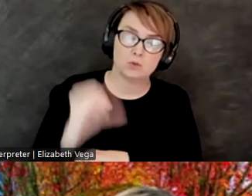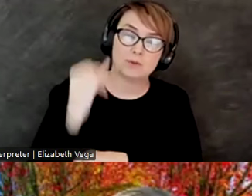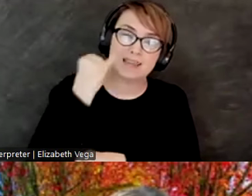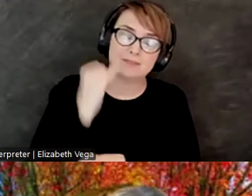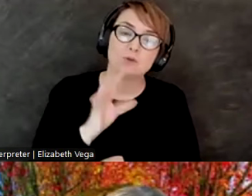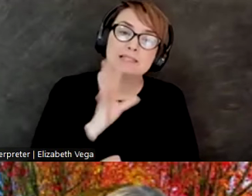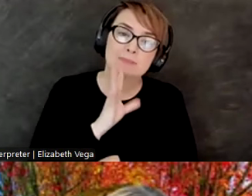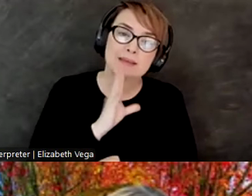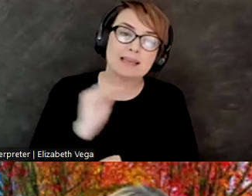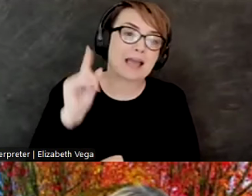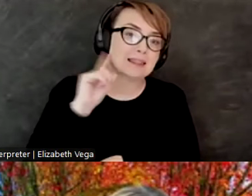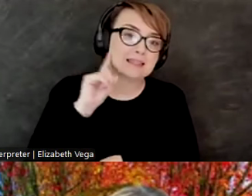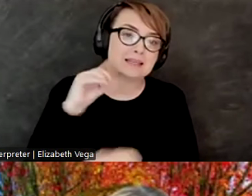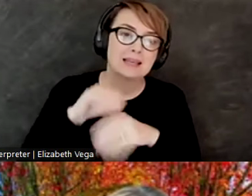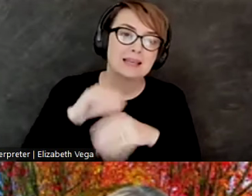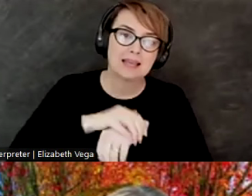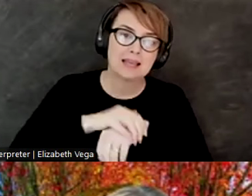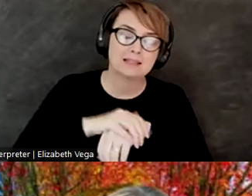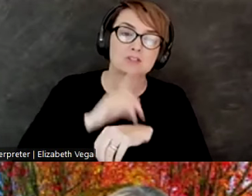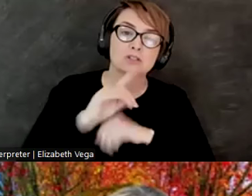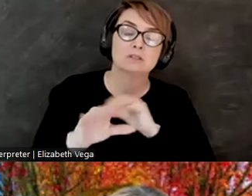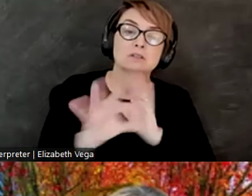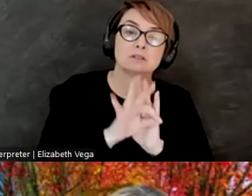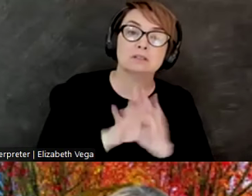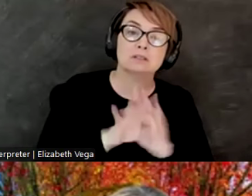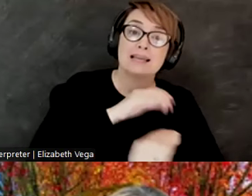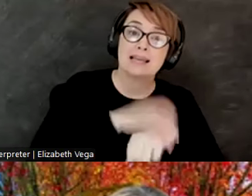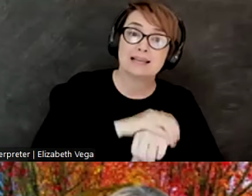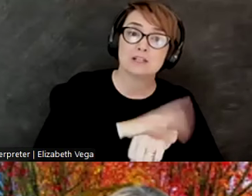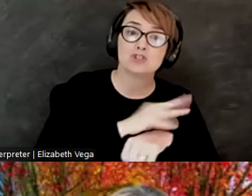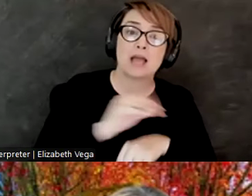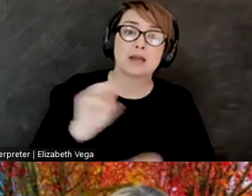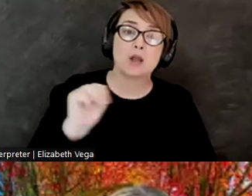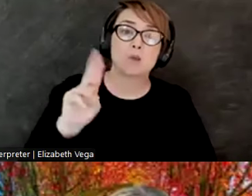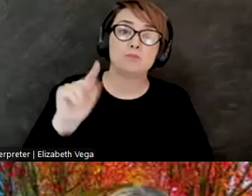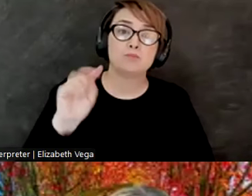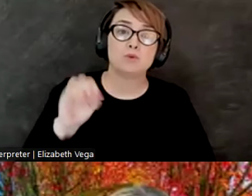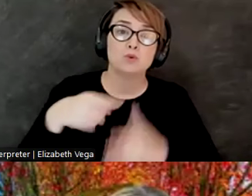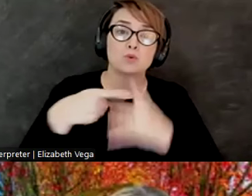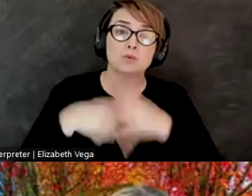pick English and then also select mute audio, original audio.